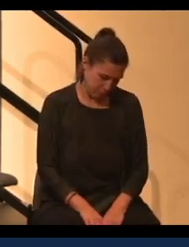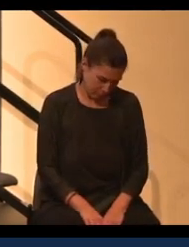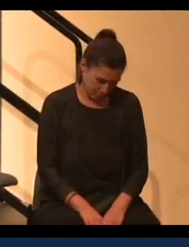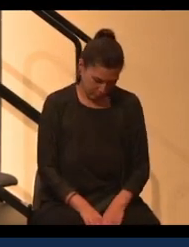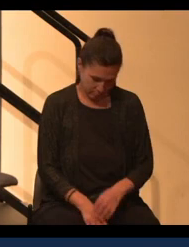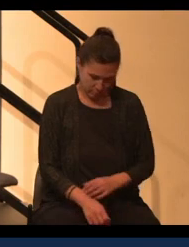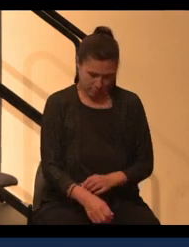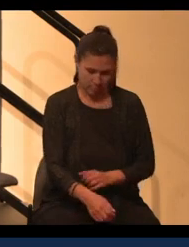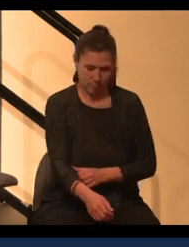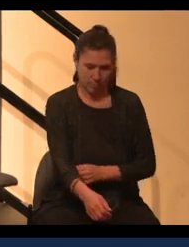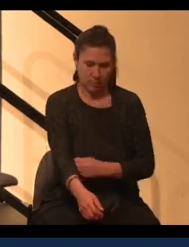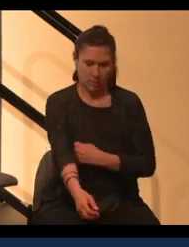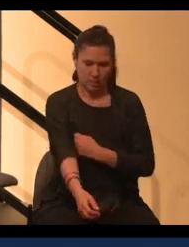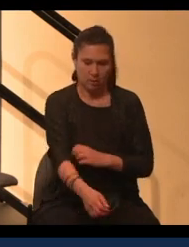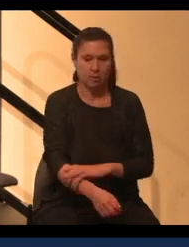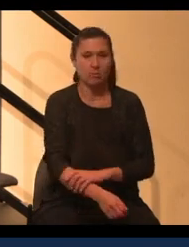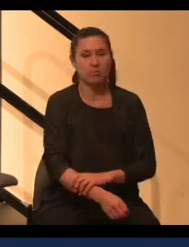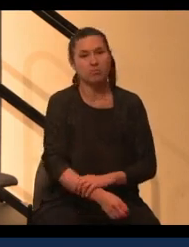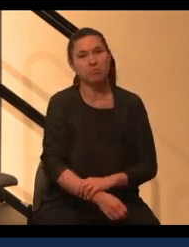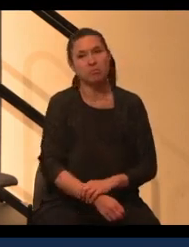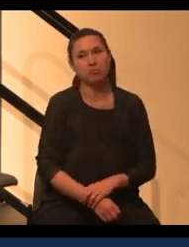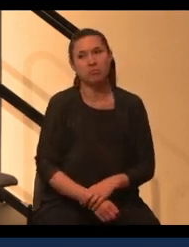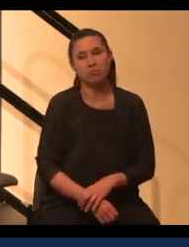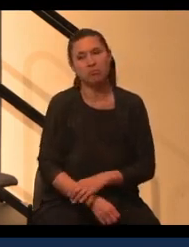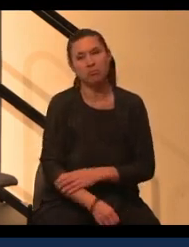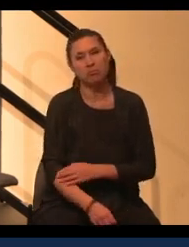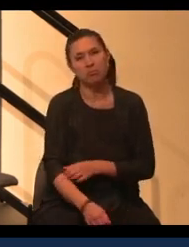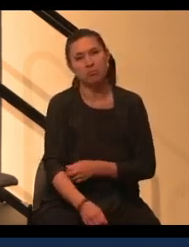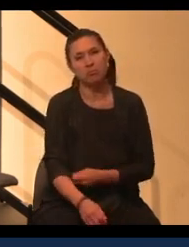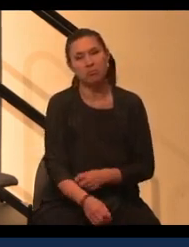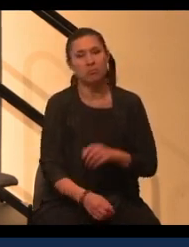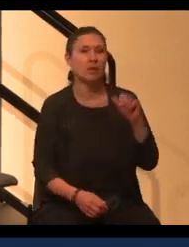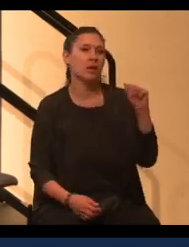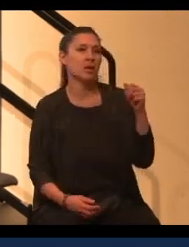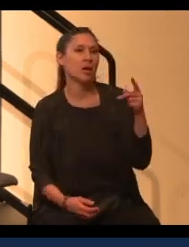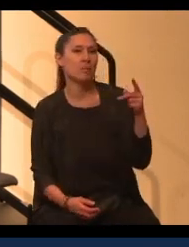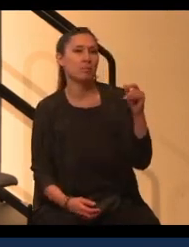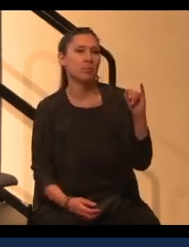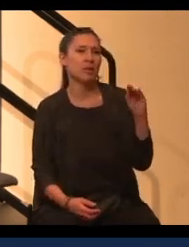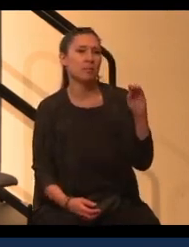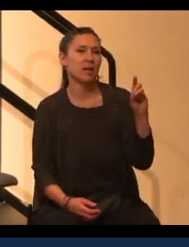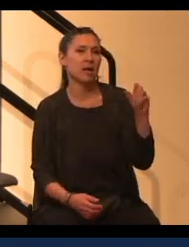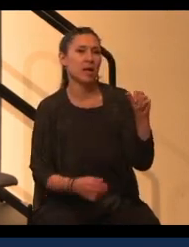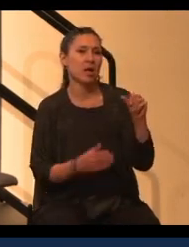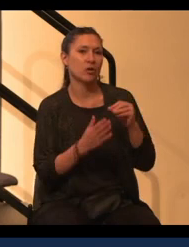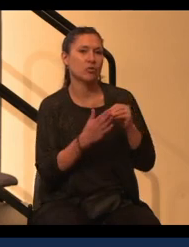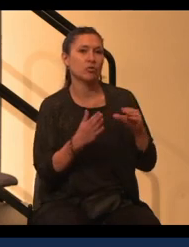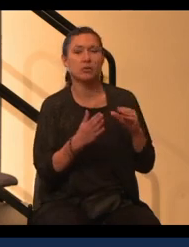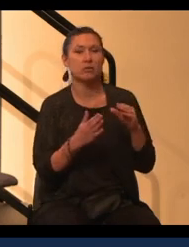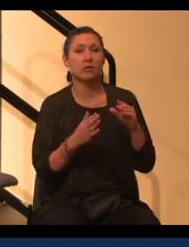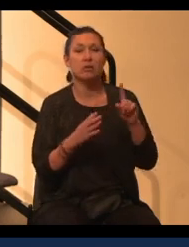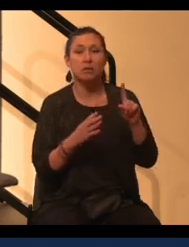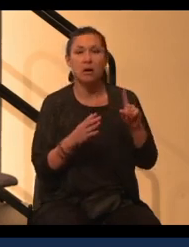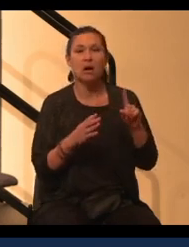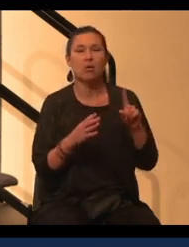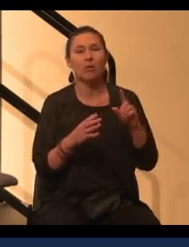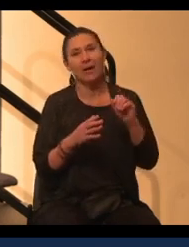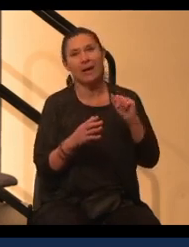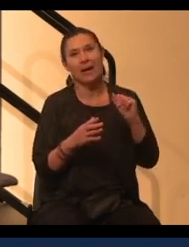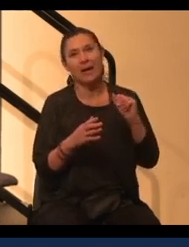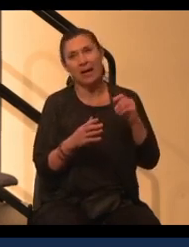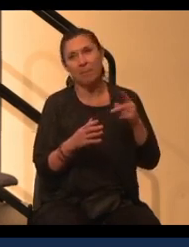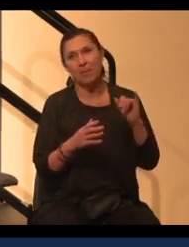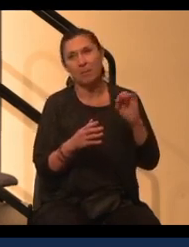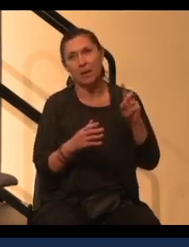But I can't talk about the international student, the APIMED students, without first talking broader sense of who are our international